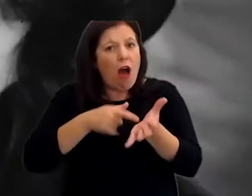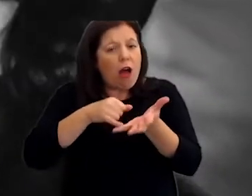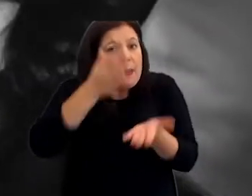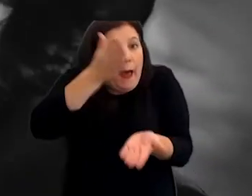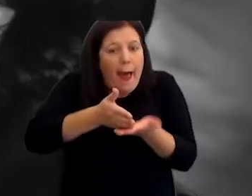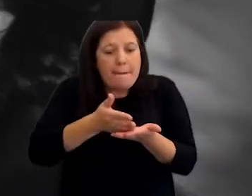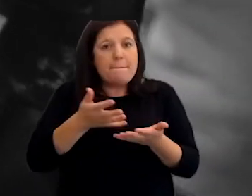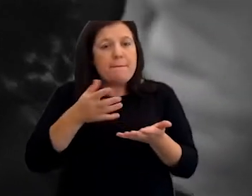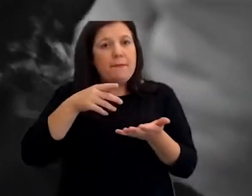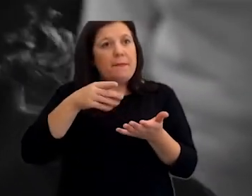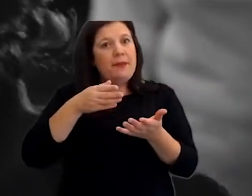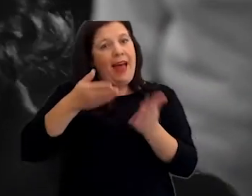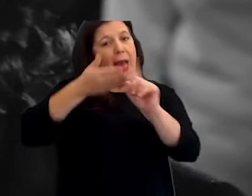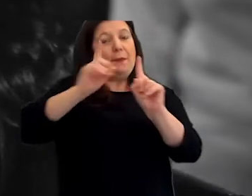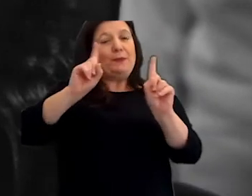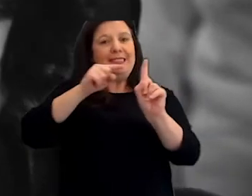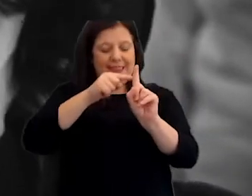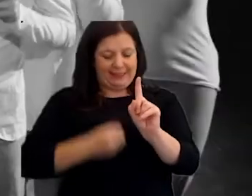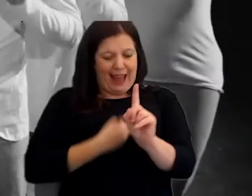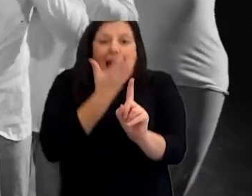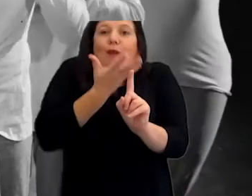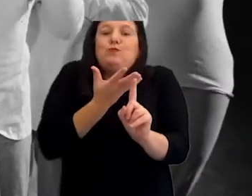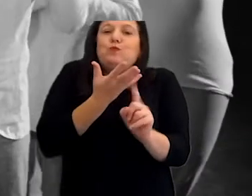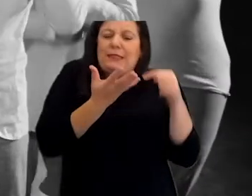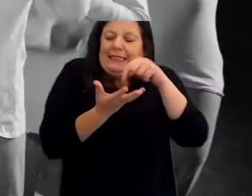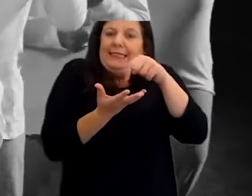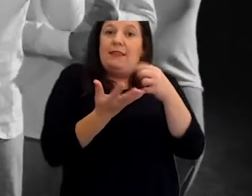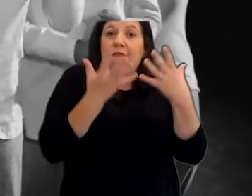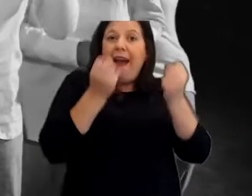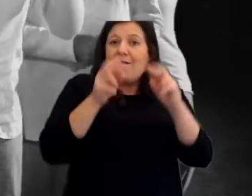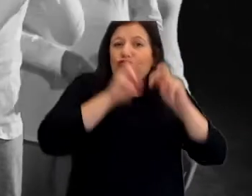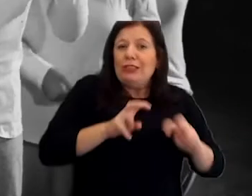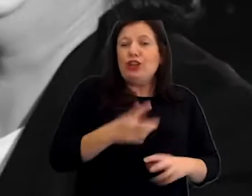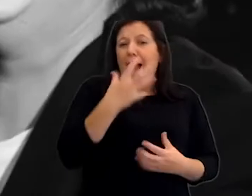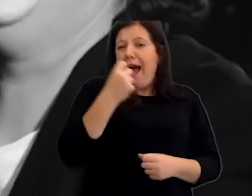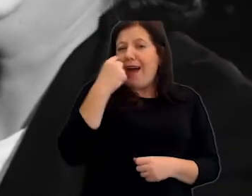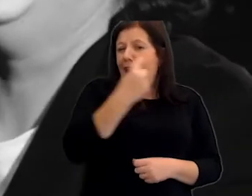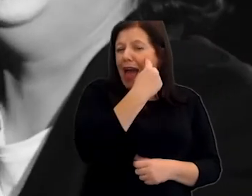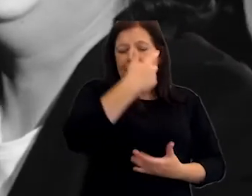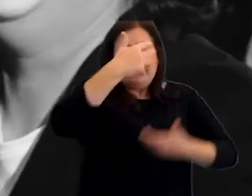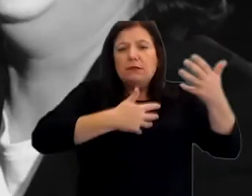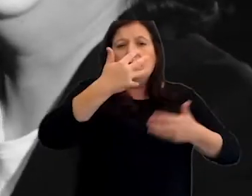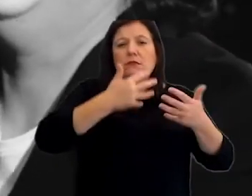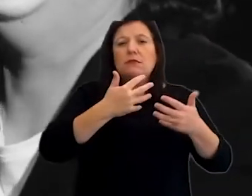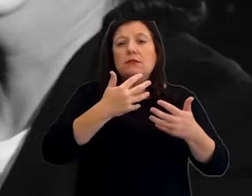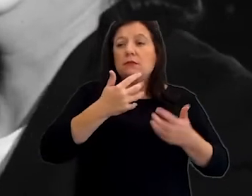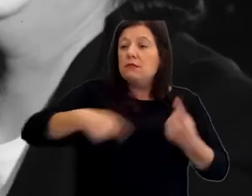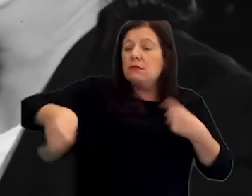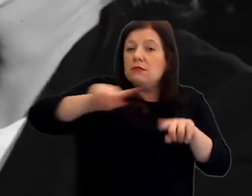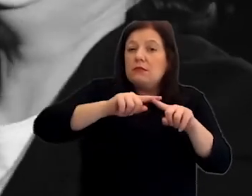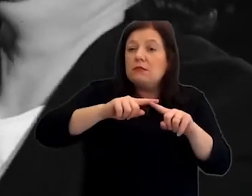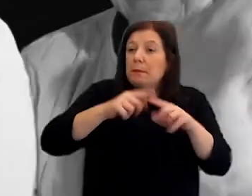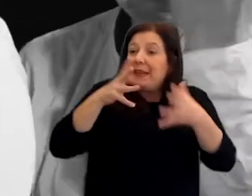to do that, people are happier, and there's so much statistics and work that says how much people people's mental